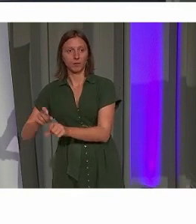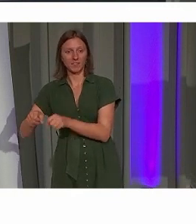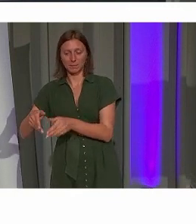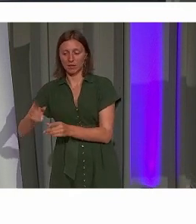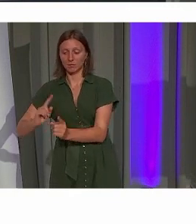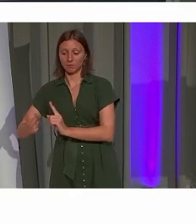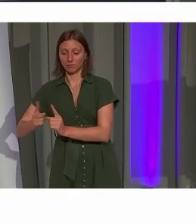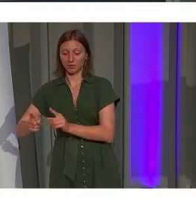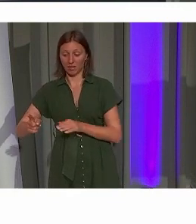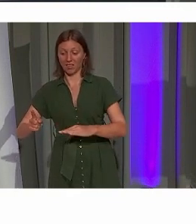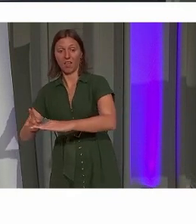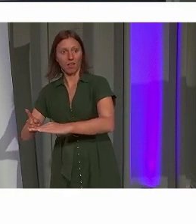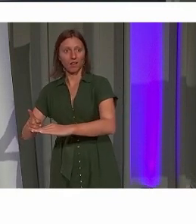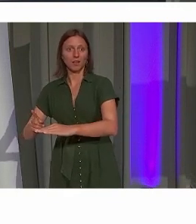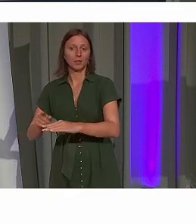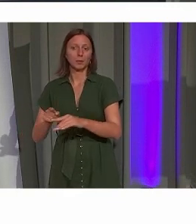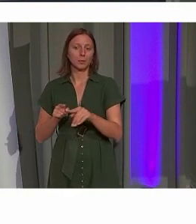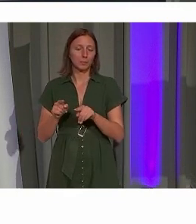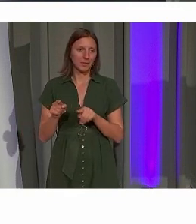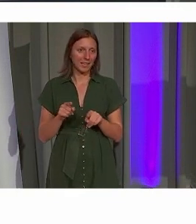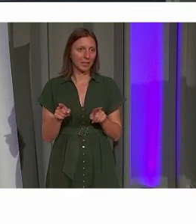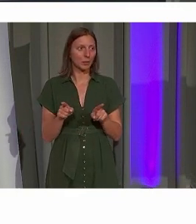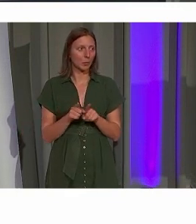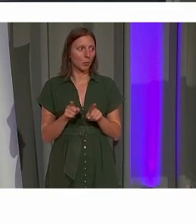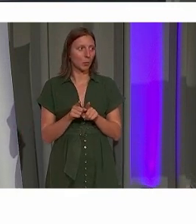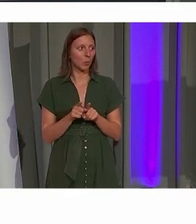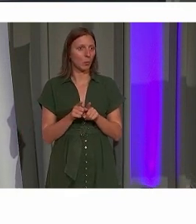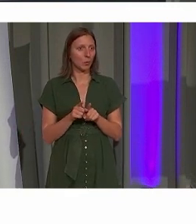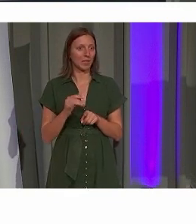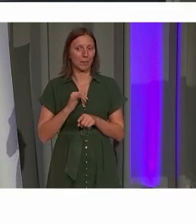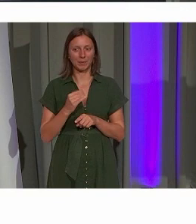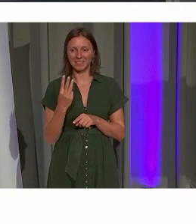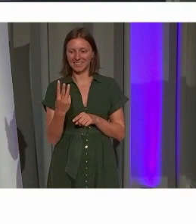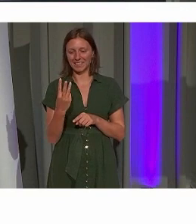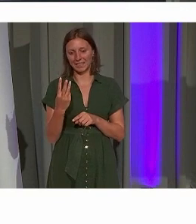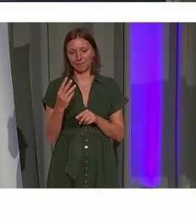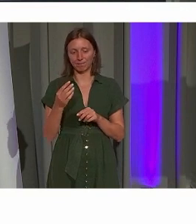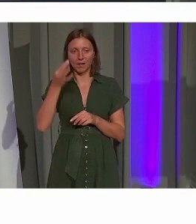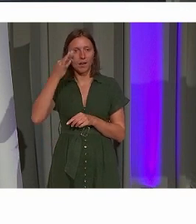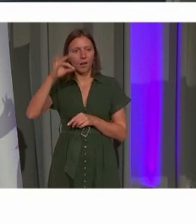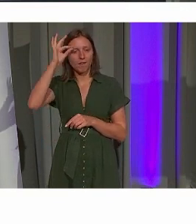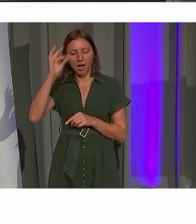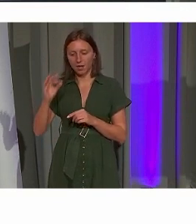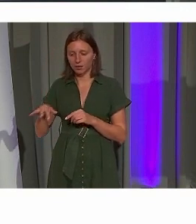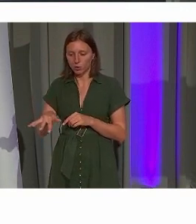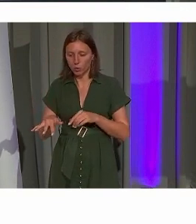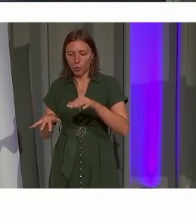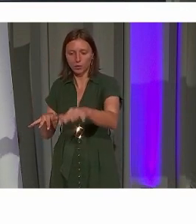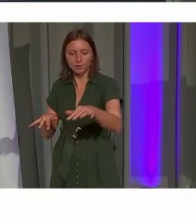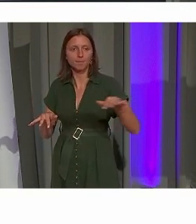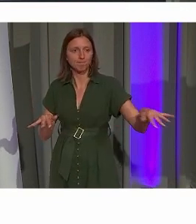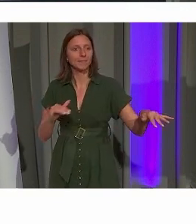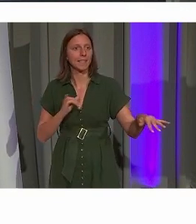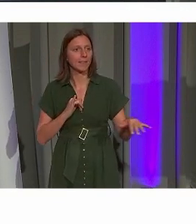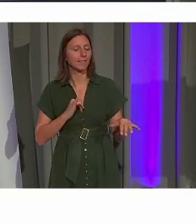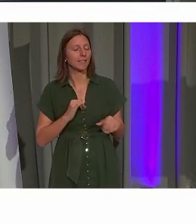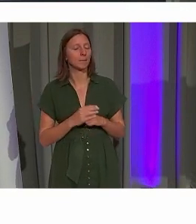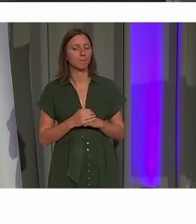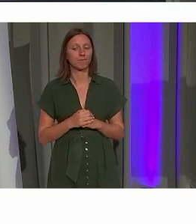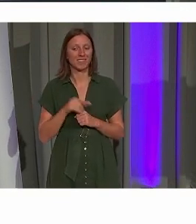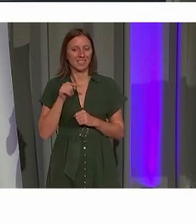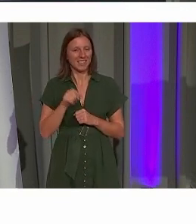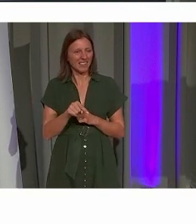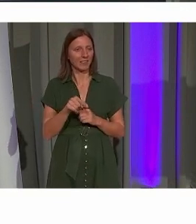they, well, they are part of an accident. And here we have 3 dangerous